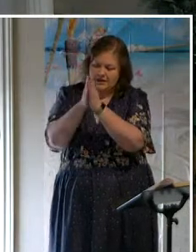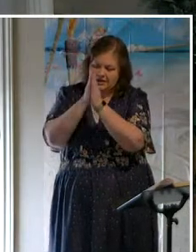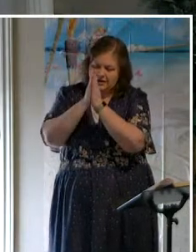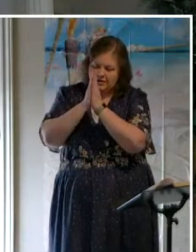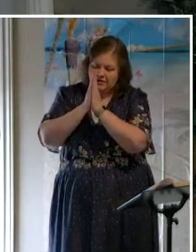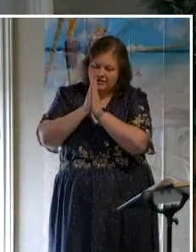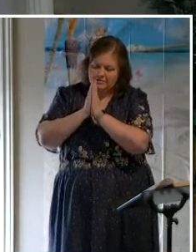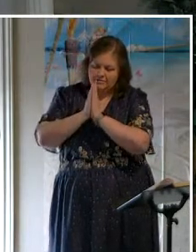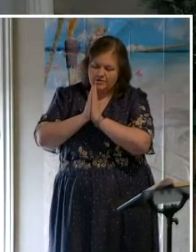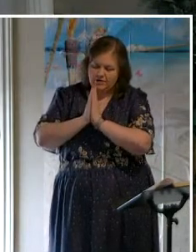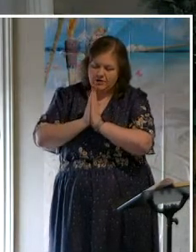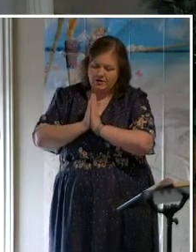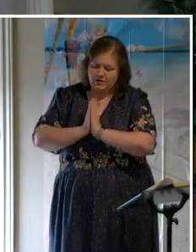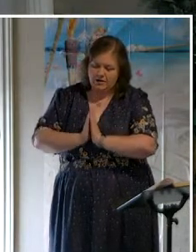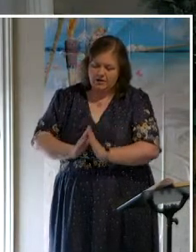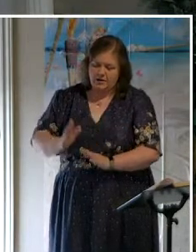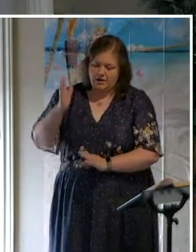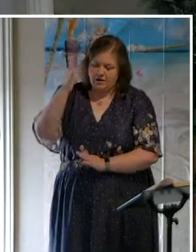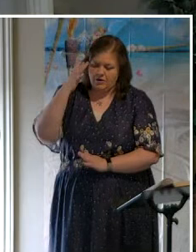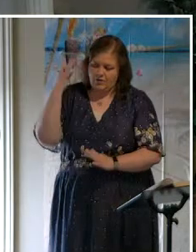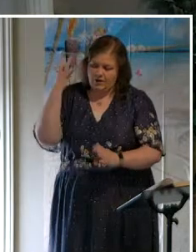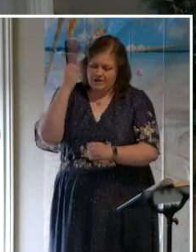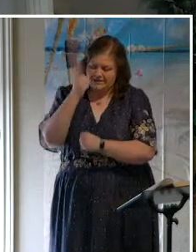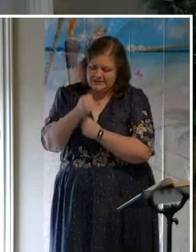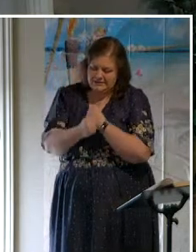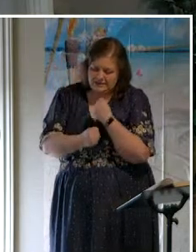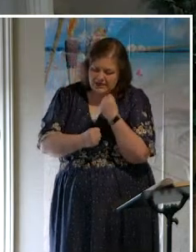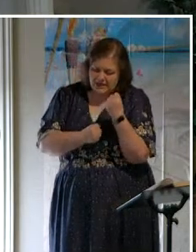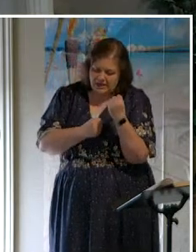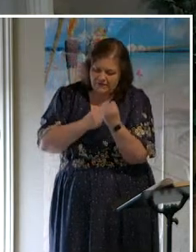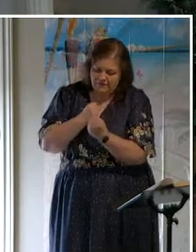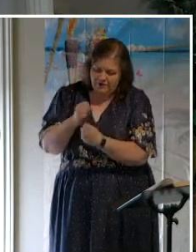prayer? Why suffer such